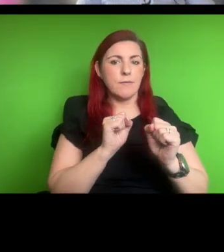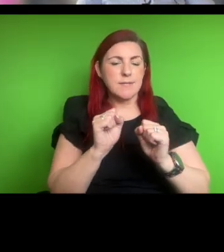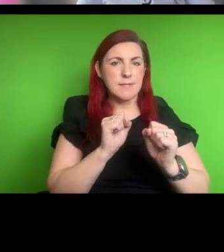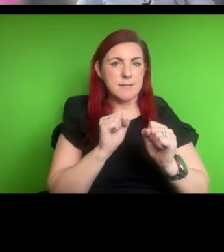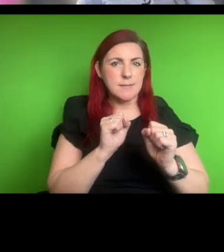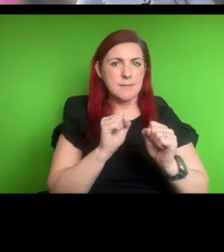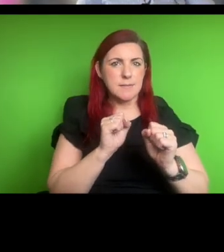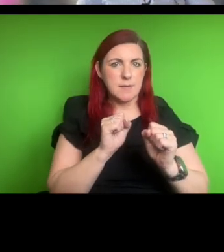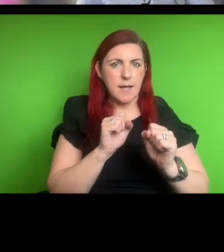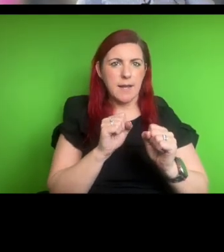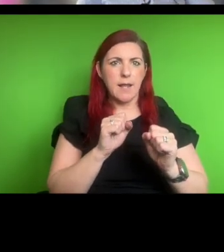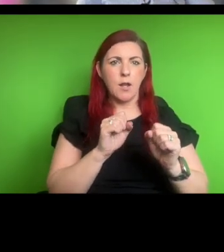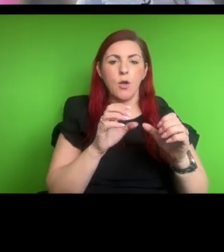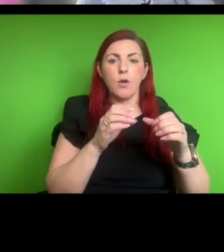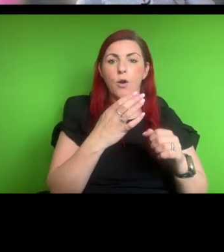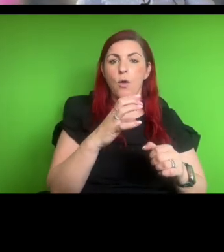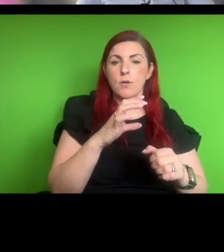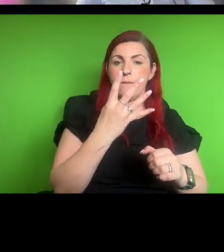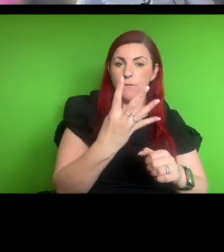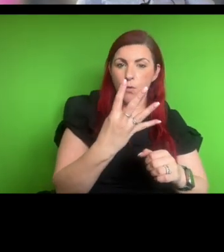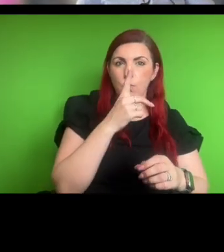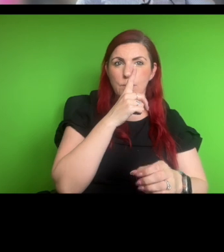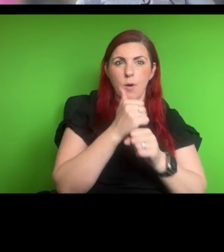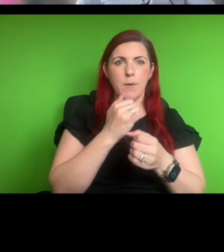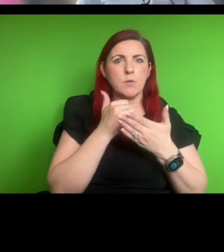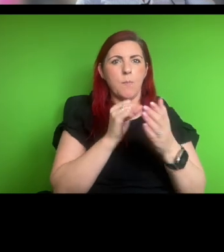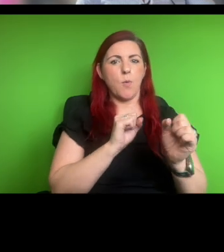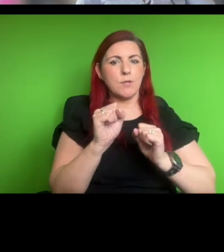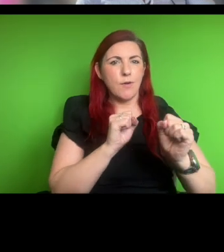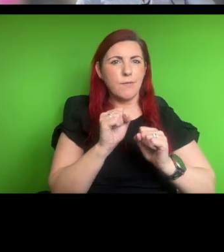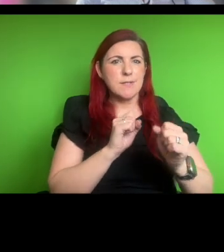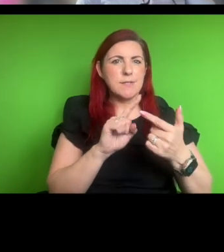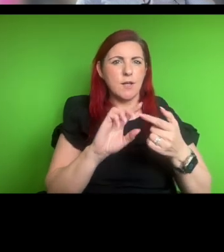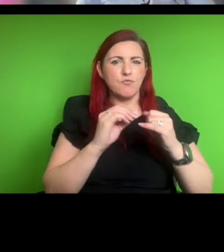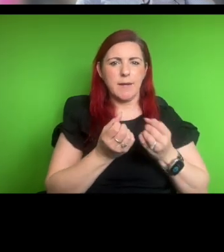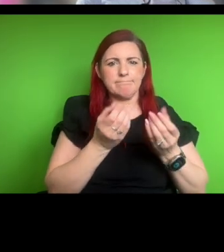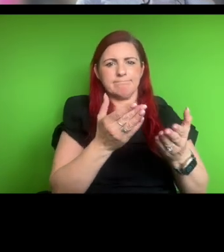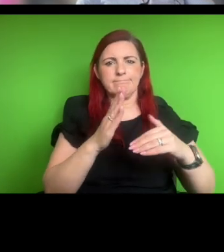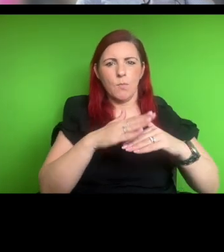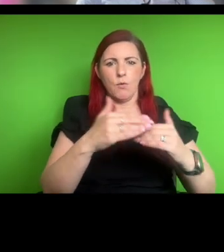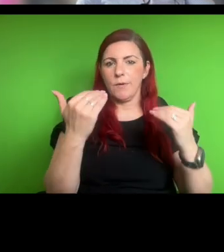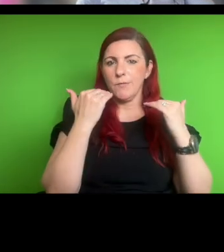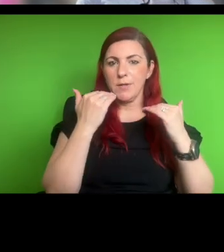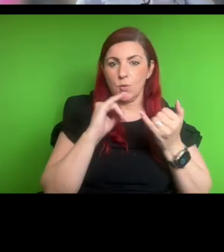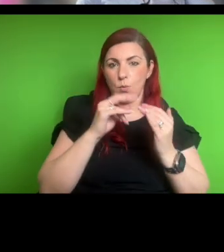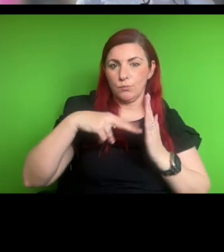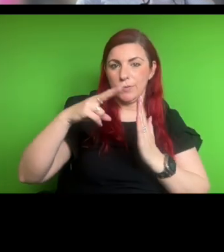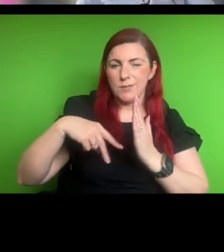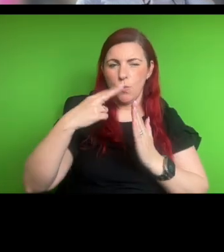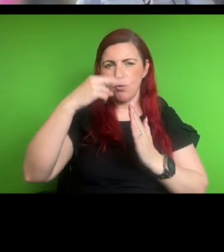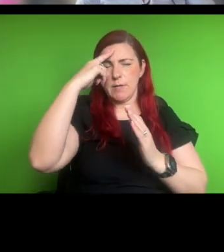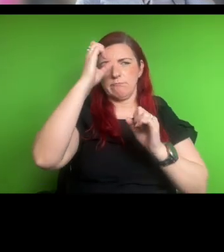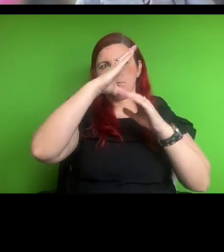about support services and try to give more information to the reader to understand what we mean about support